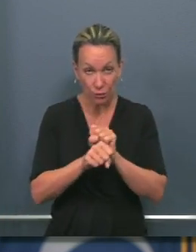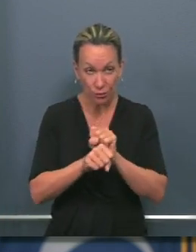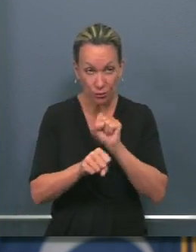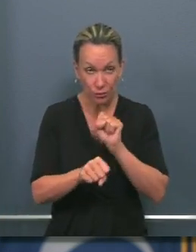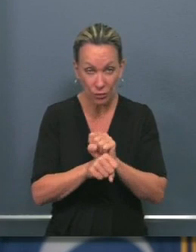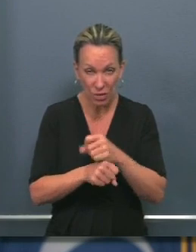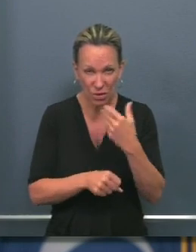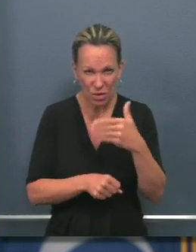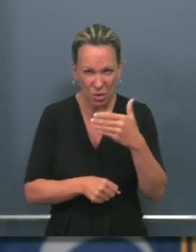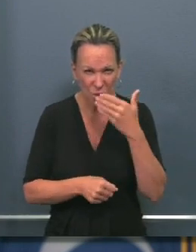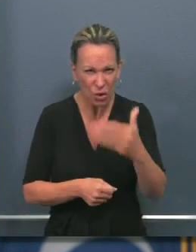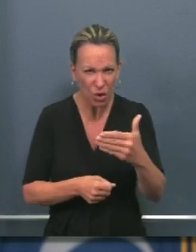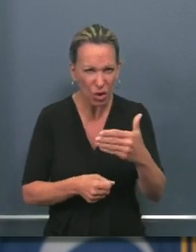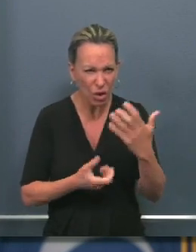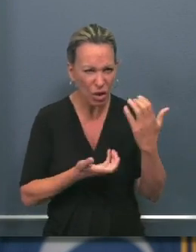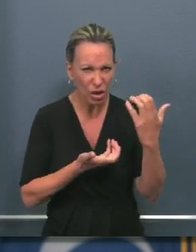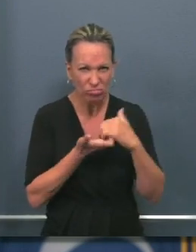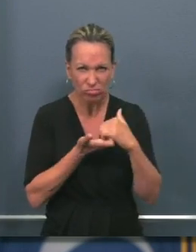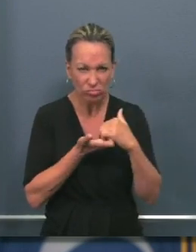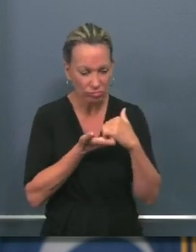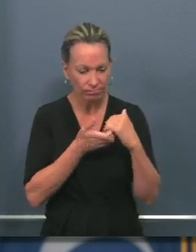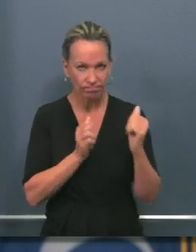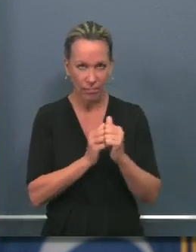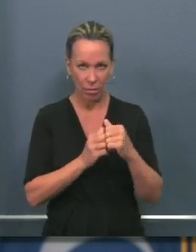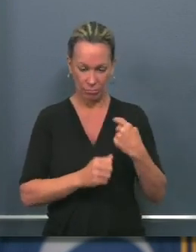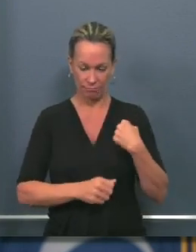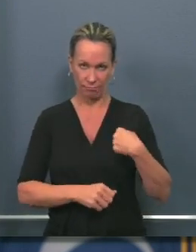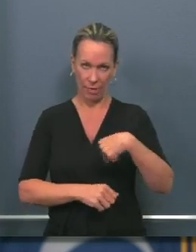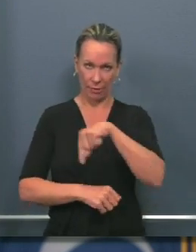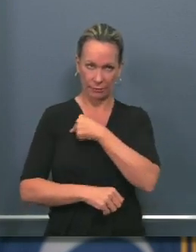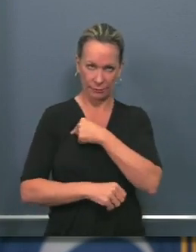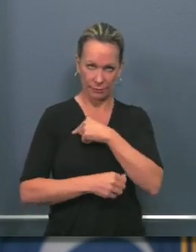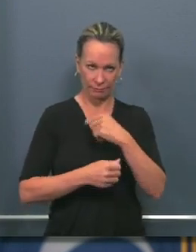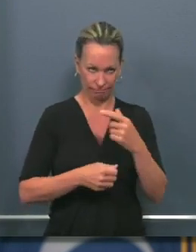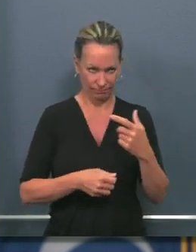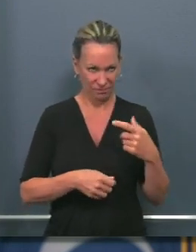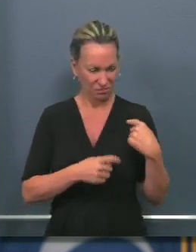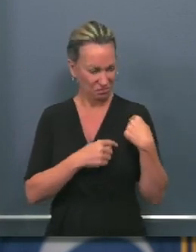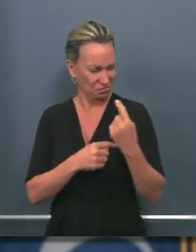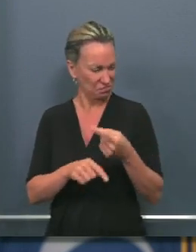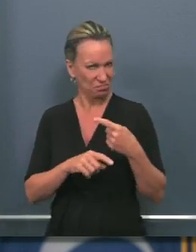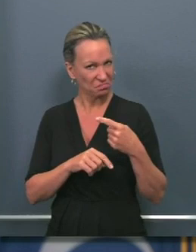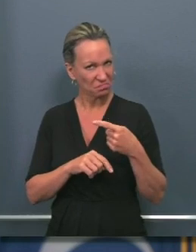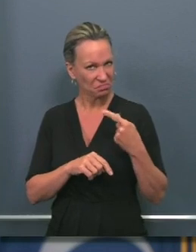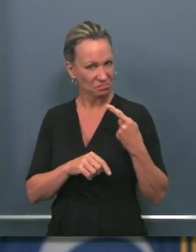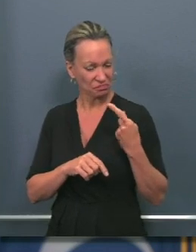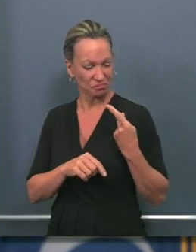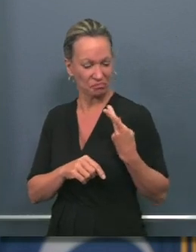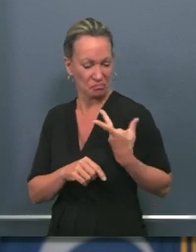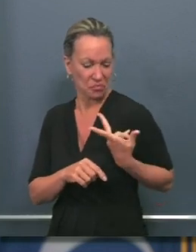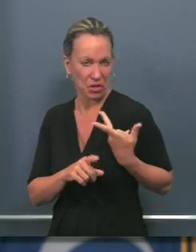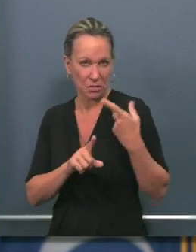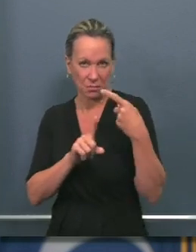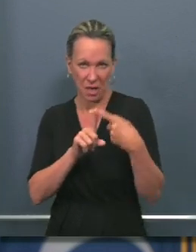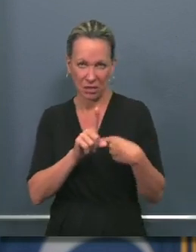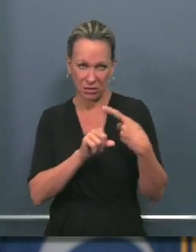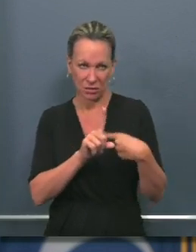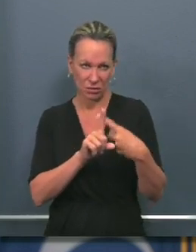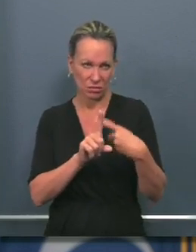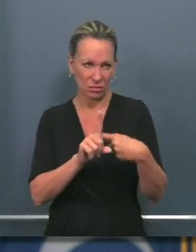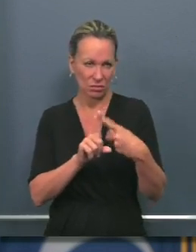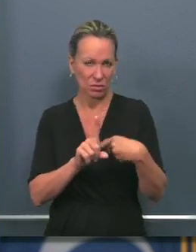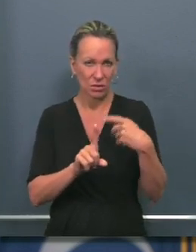this process. To local elected officials, some that wanted to move a little bit more aggressively, I want to thank them as well for